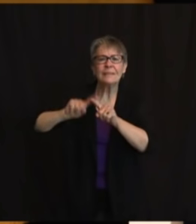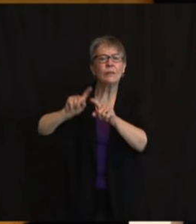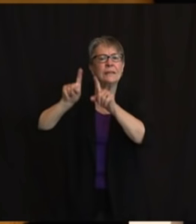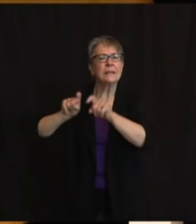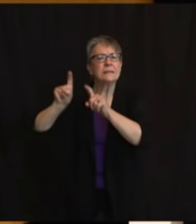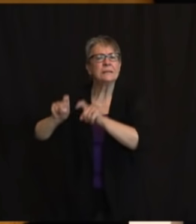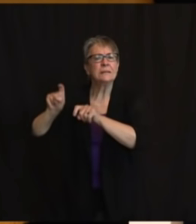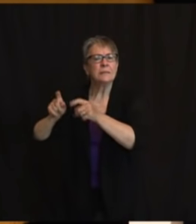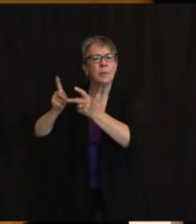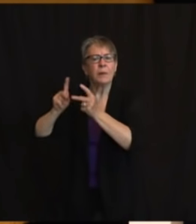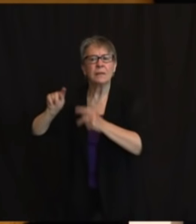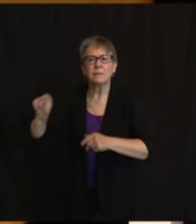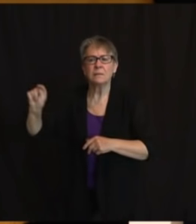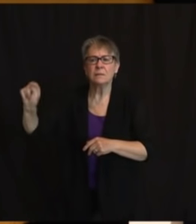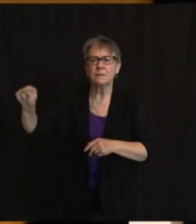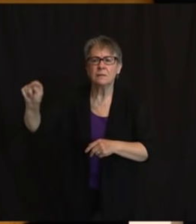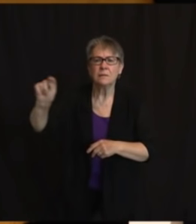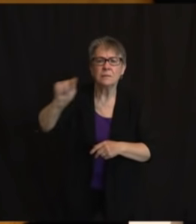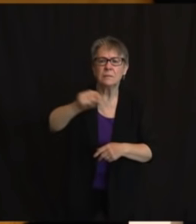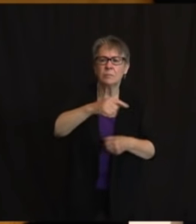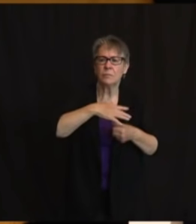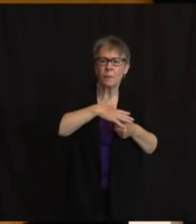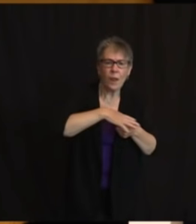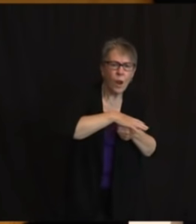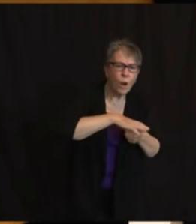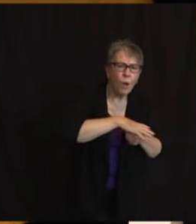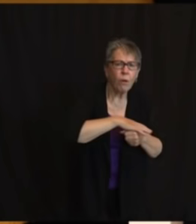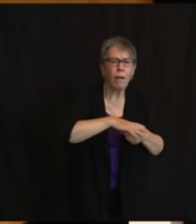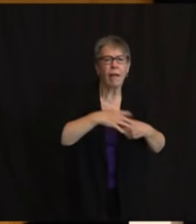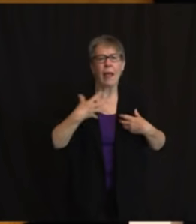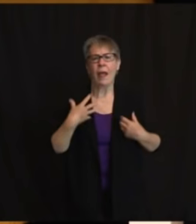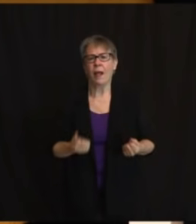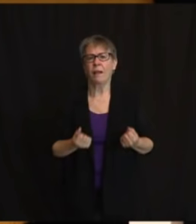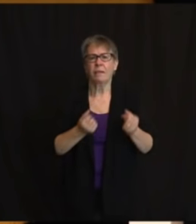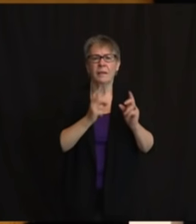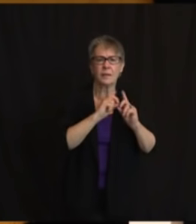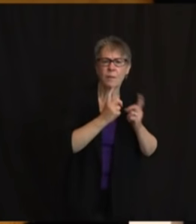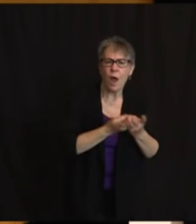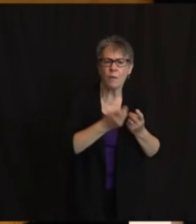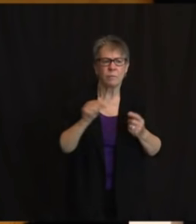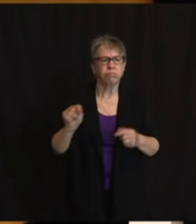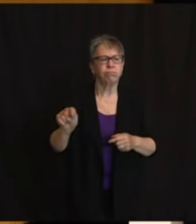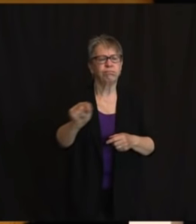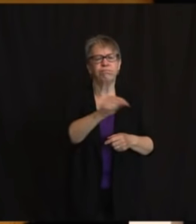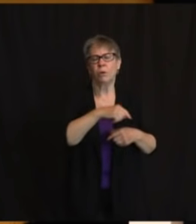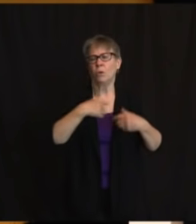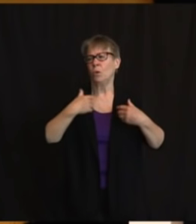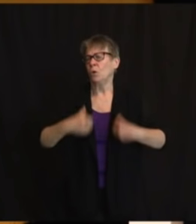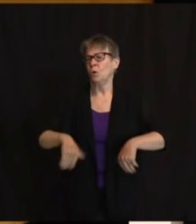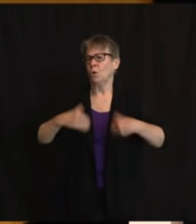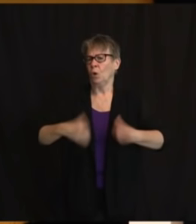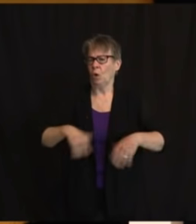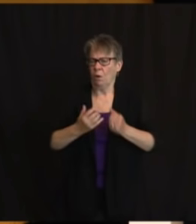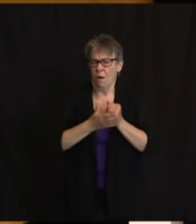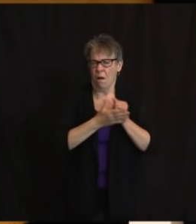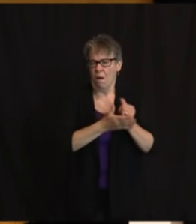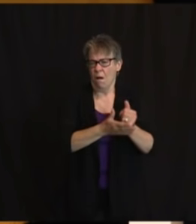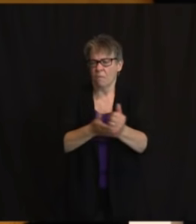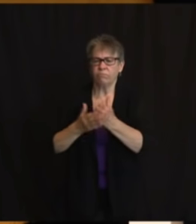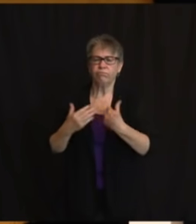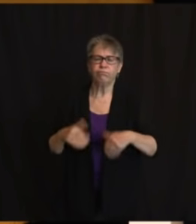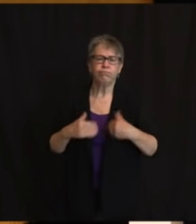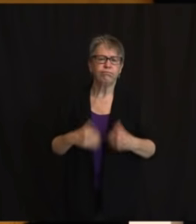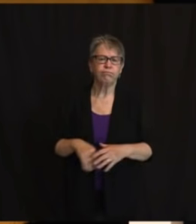departments. The work they've been performing has been challenging, to say the least. As a nurse, I do know that it's one of the